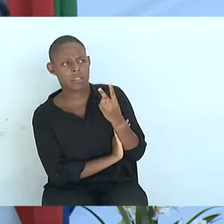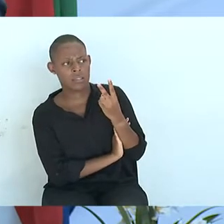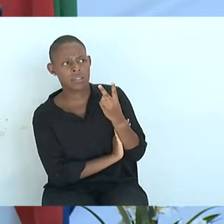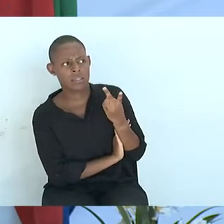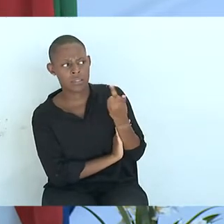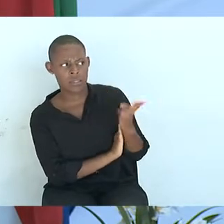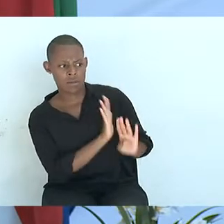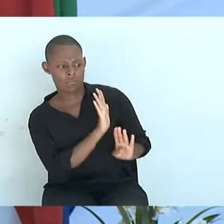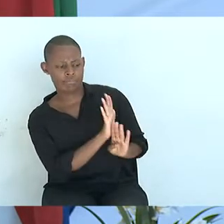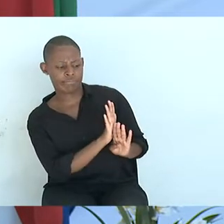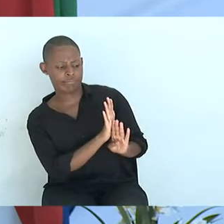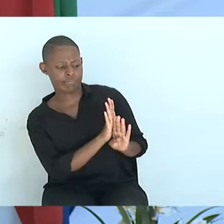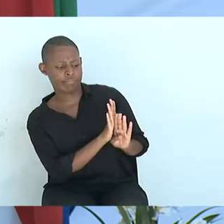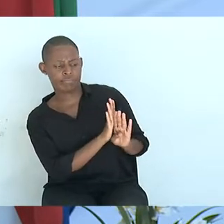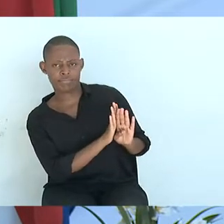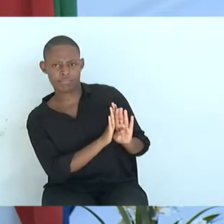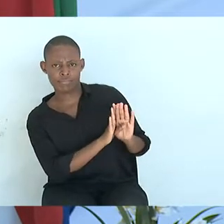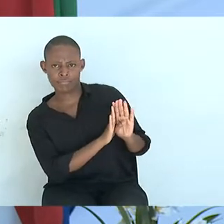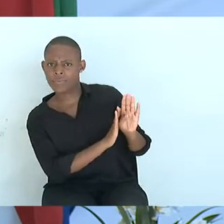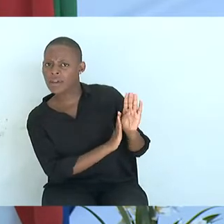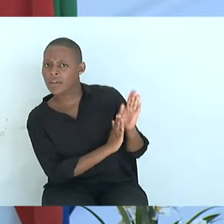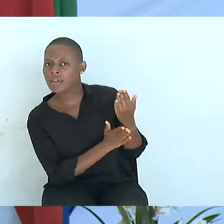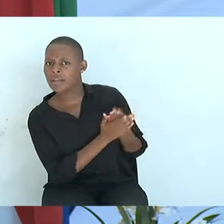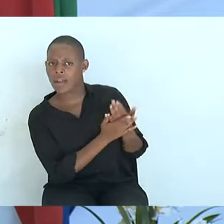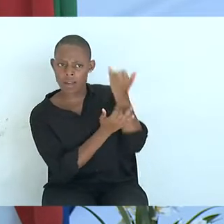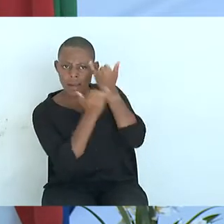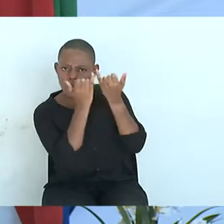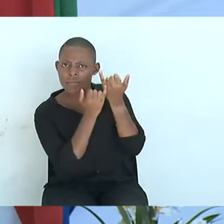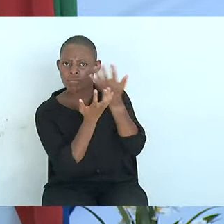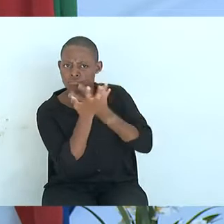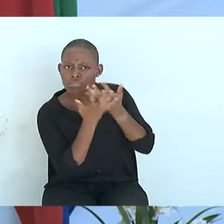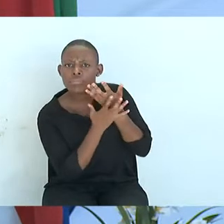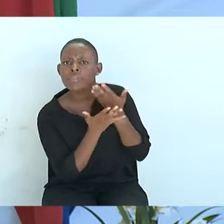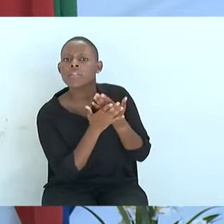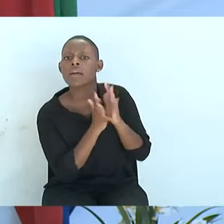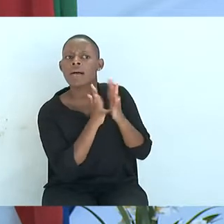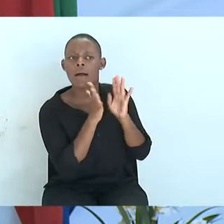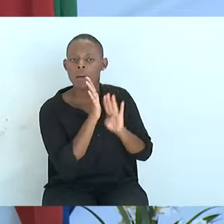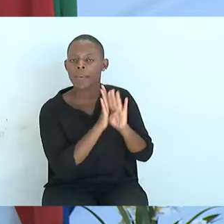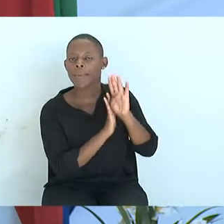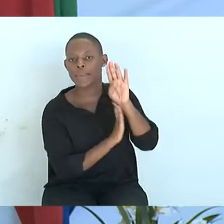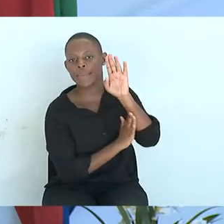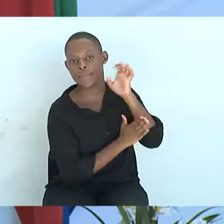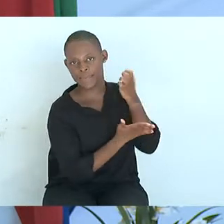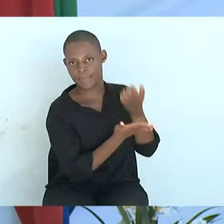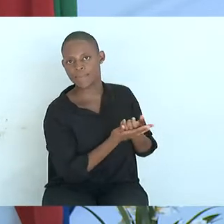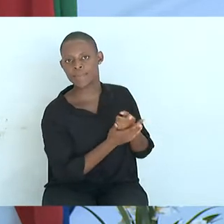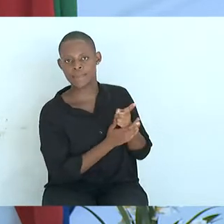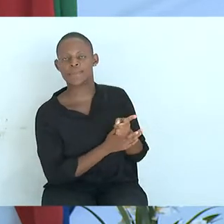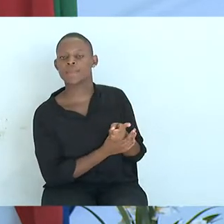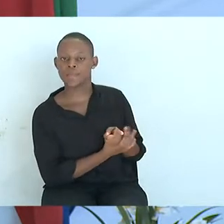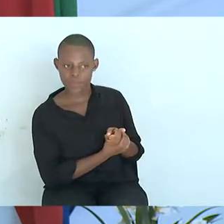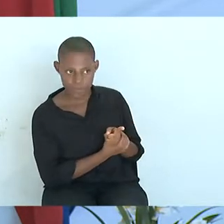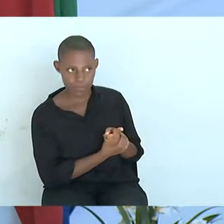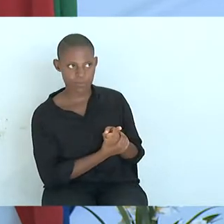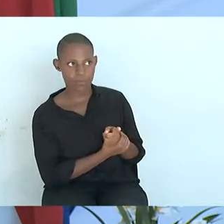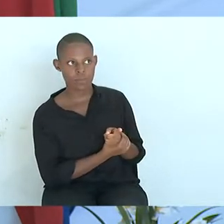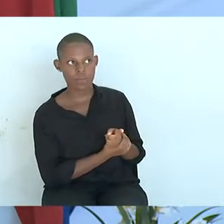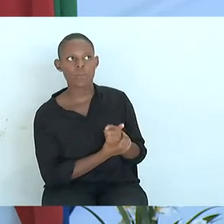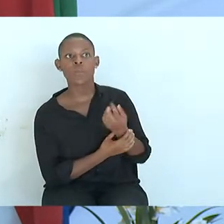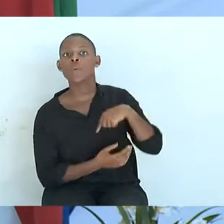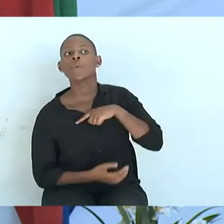the things that we can use to sell our country abroad and elsewhere in terms of economic development. And we're